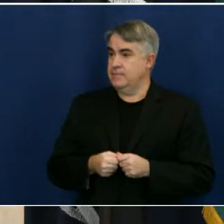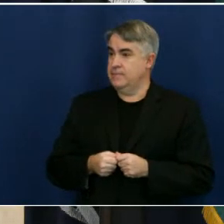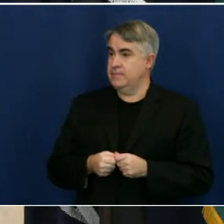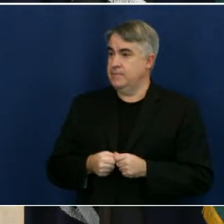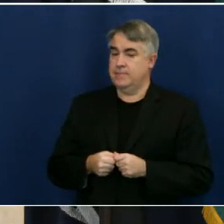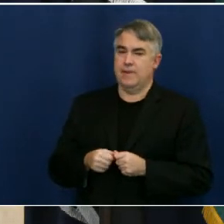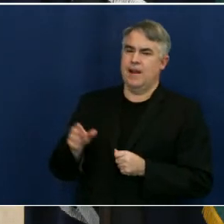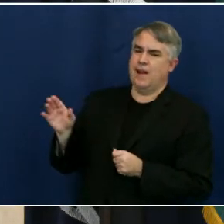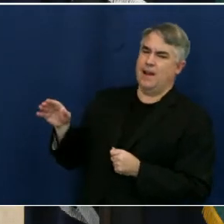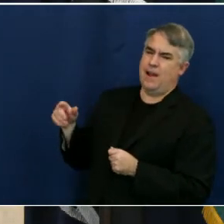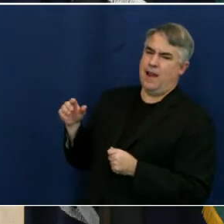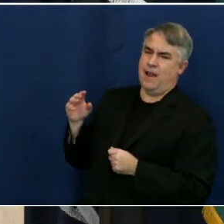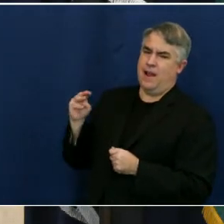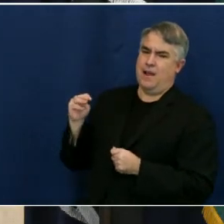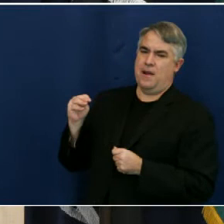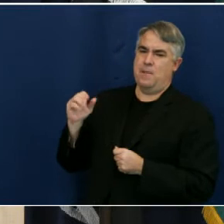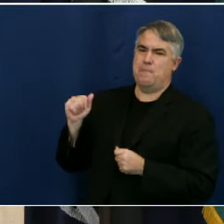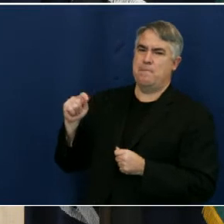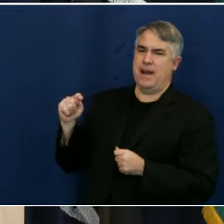Matt Hoffman, KPBS.